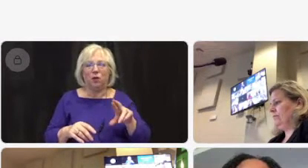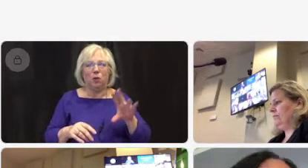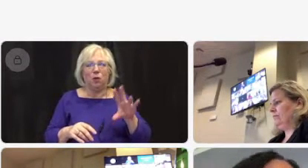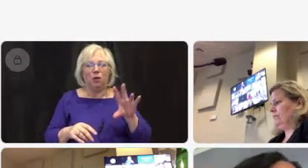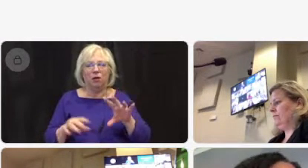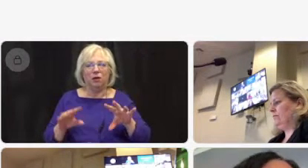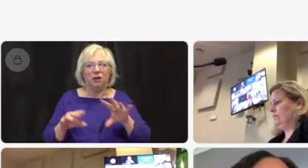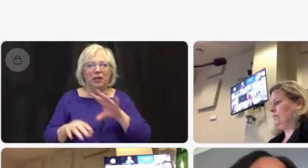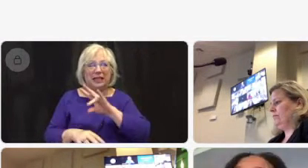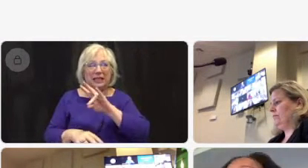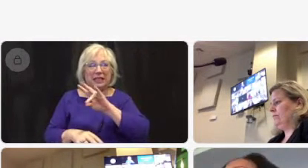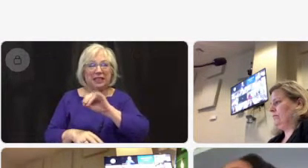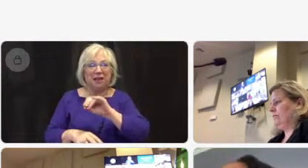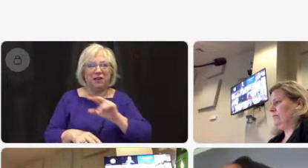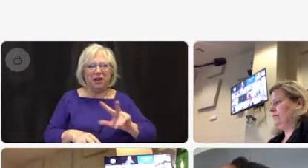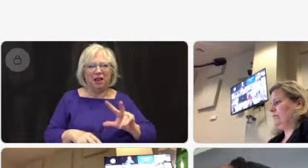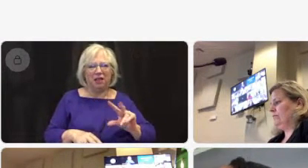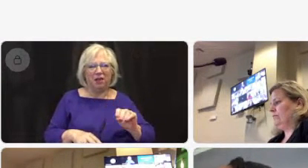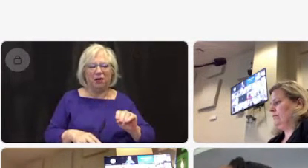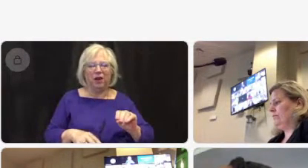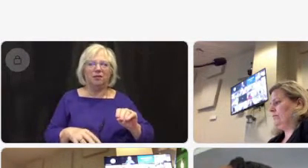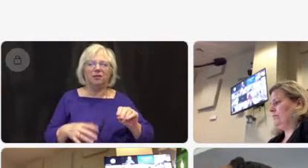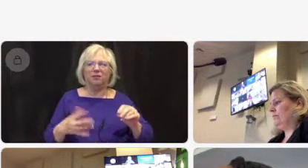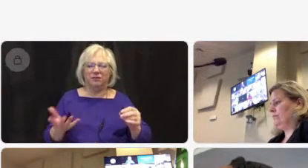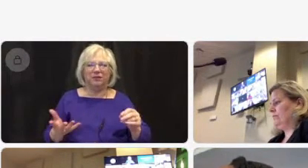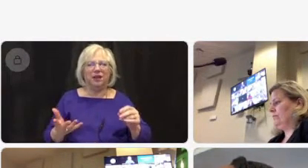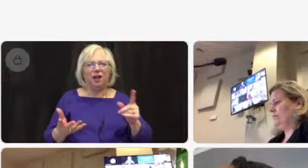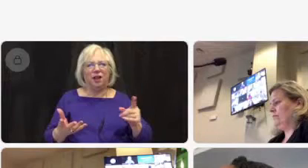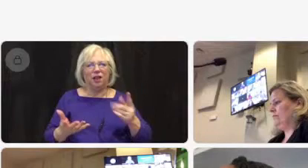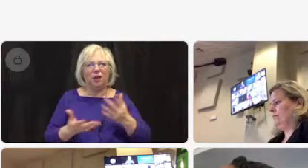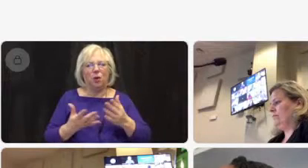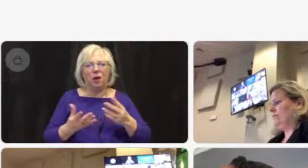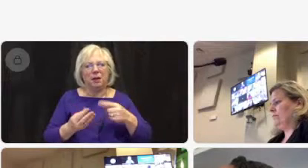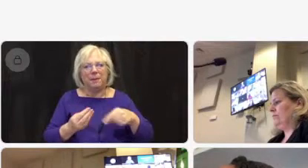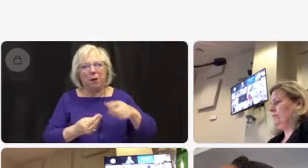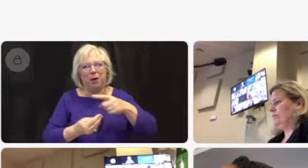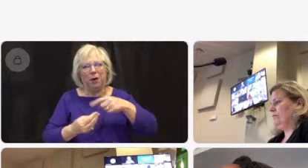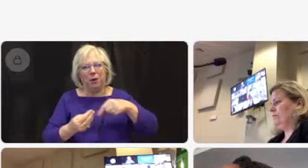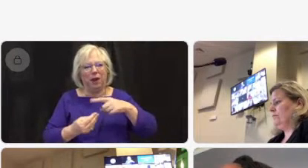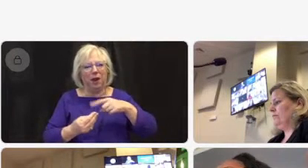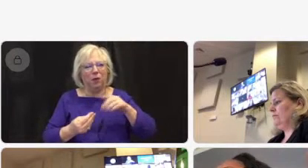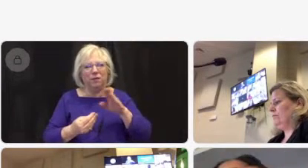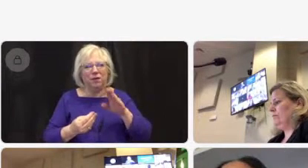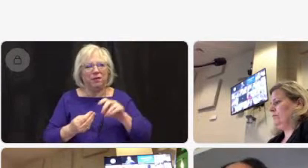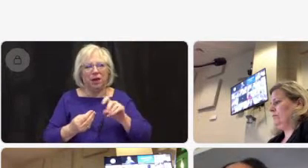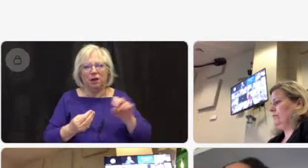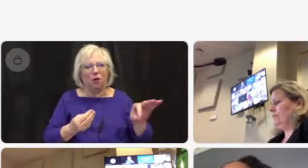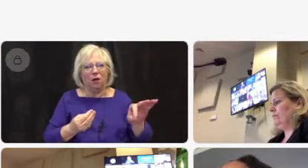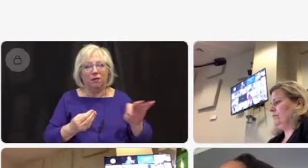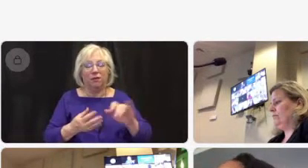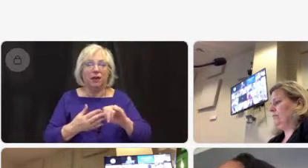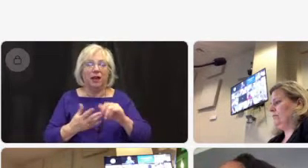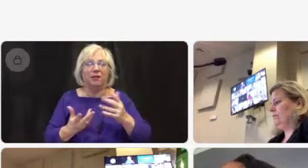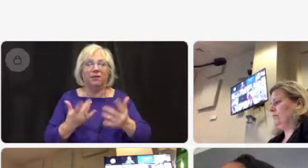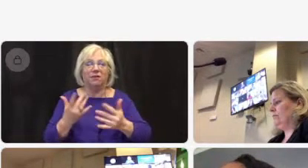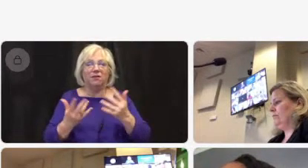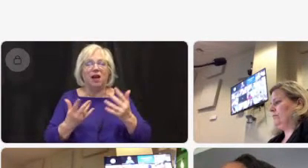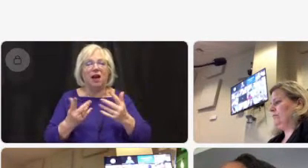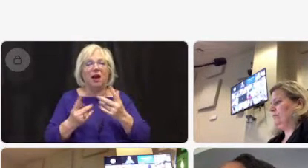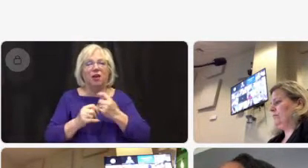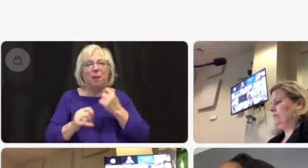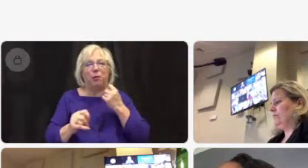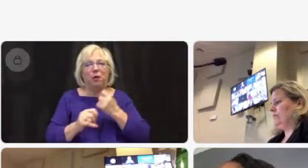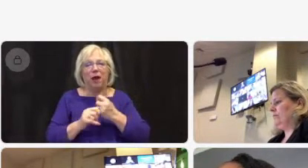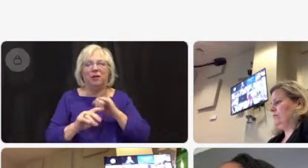hearing, and the one merry-go-round we have not gotten off has been fire apparatus. And this predates you being